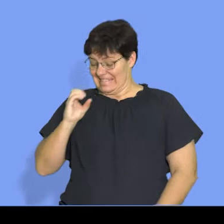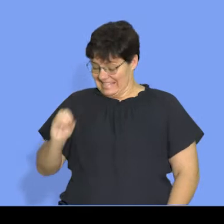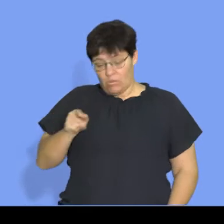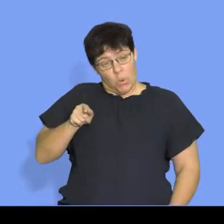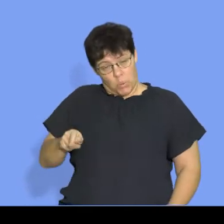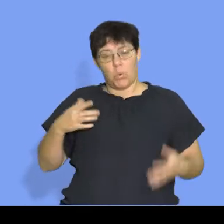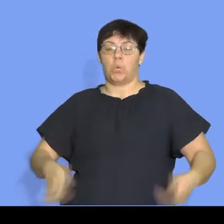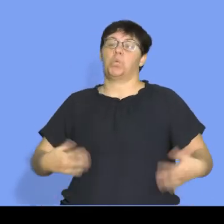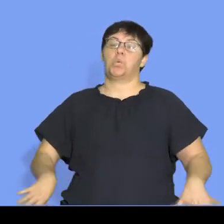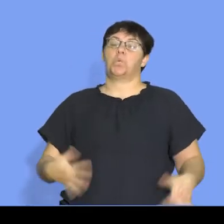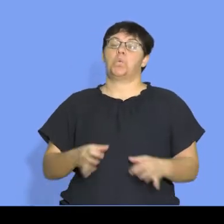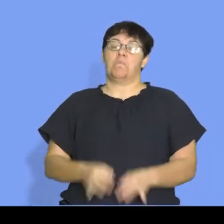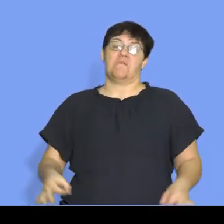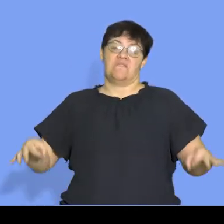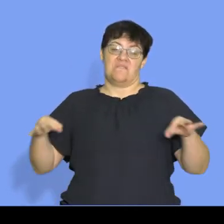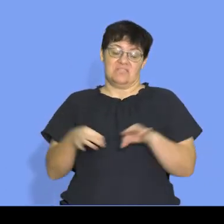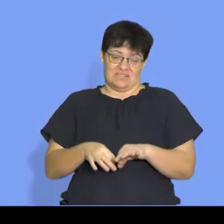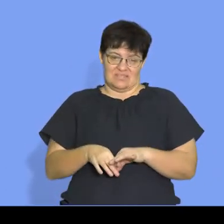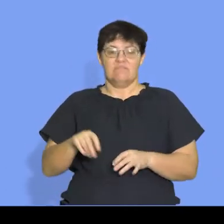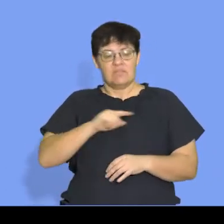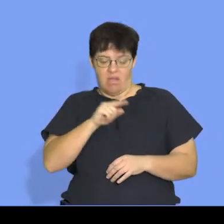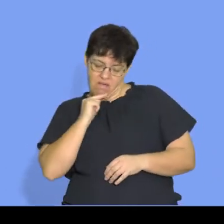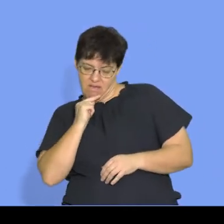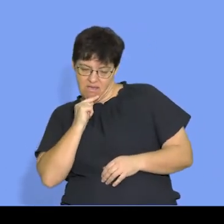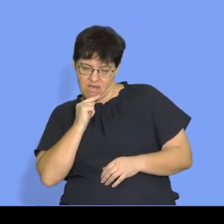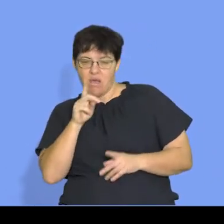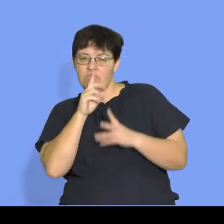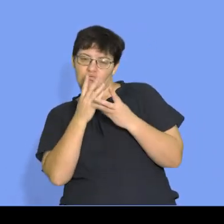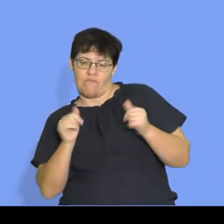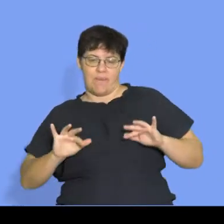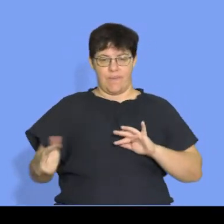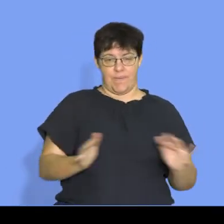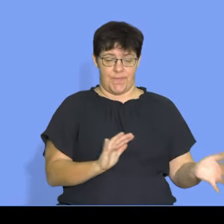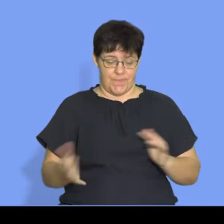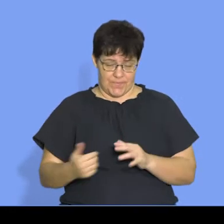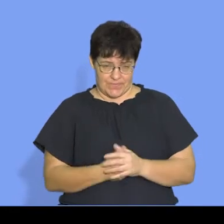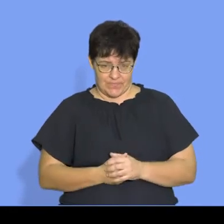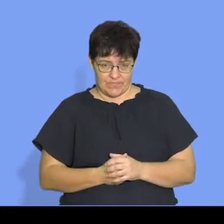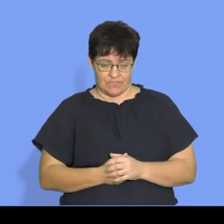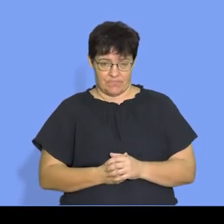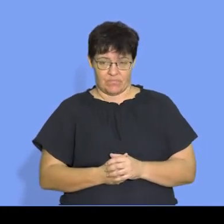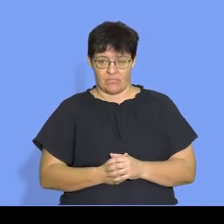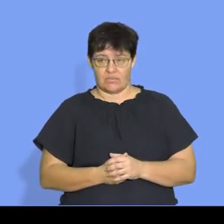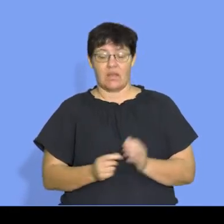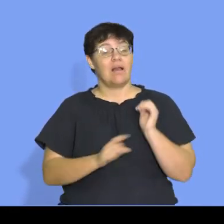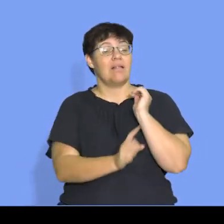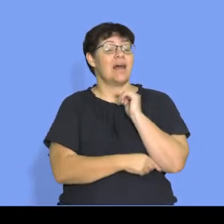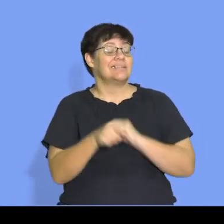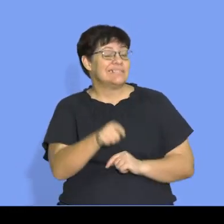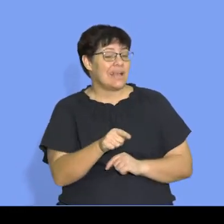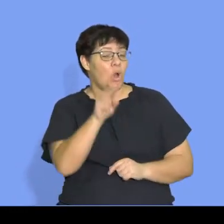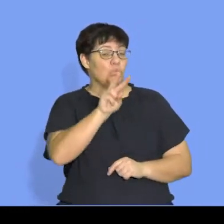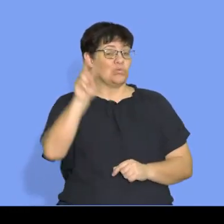important because that's what tells us how do we then start solving. The other last point now about a quadratic equation is